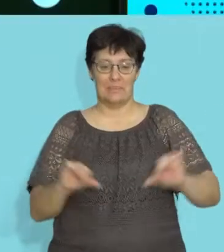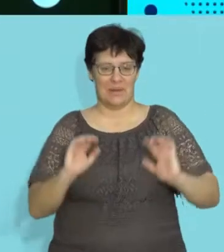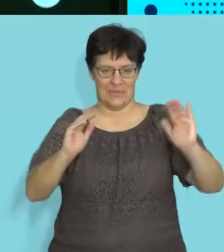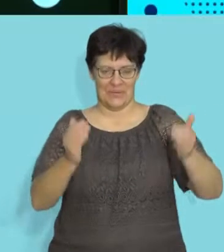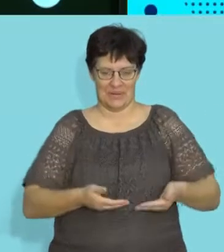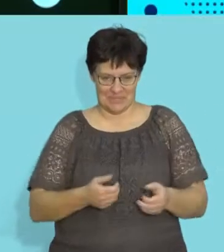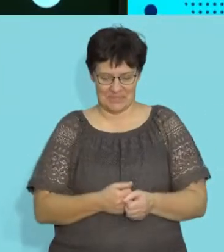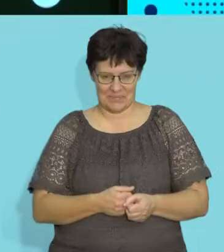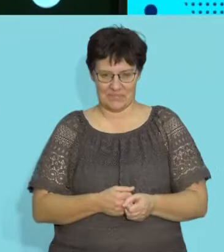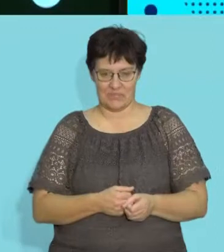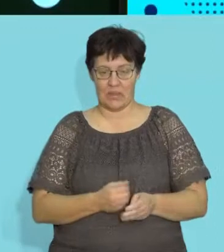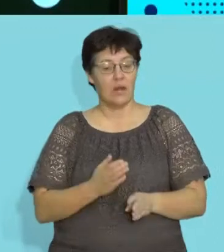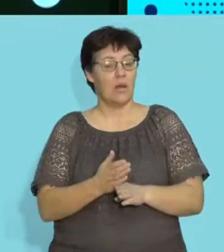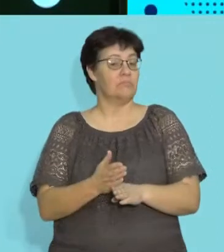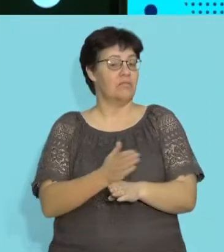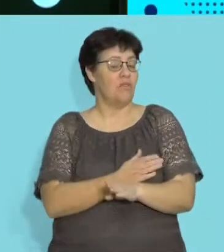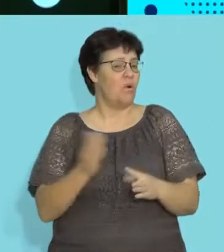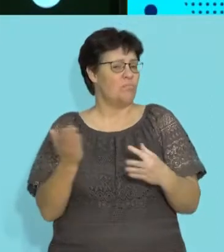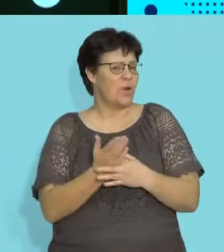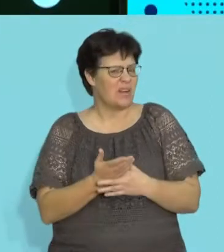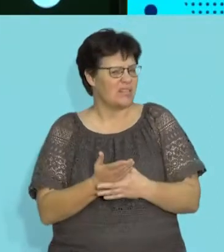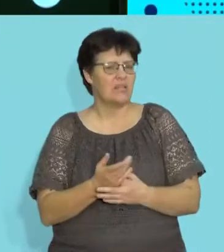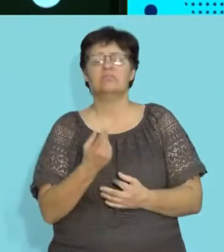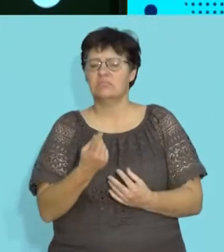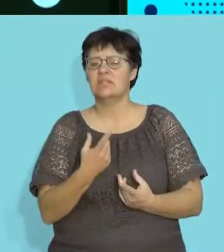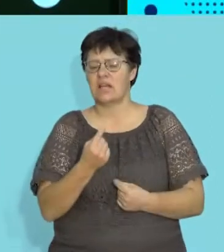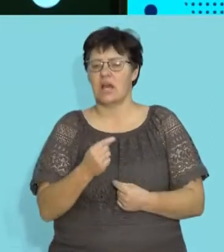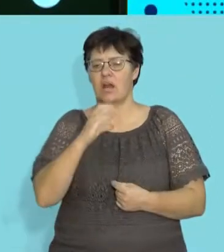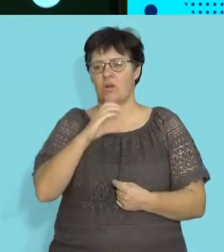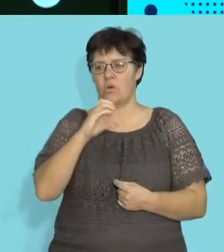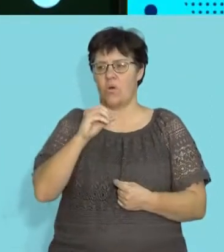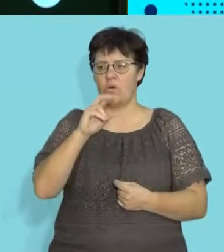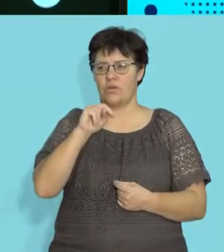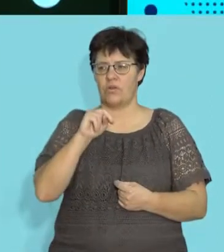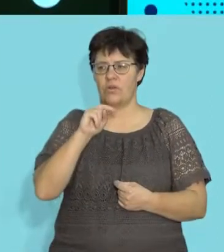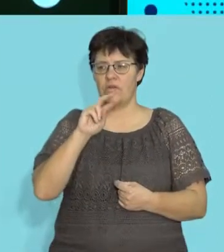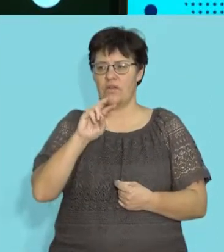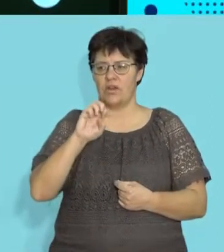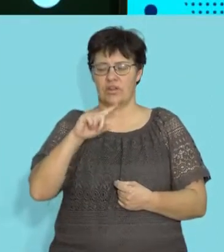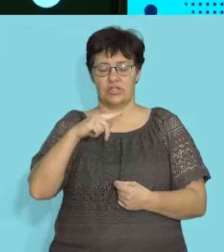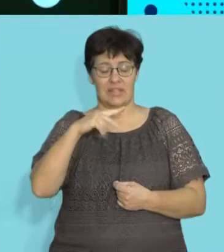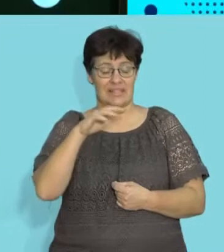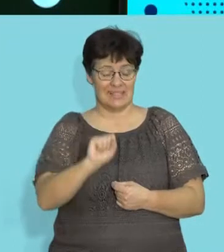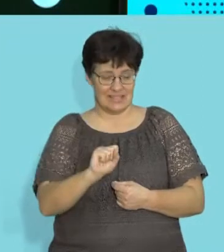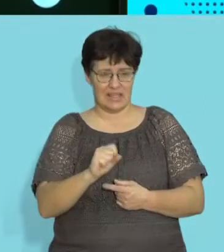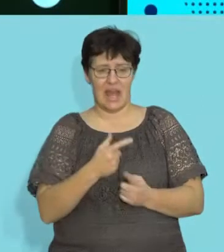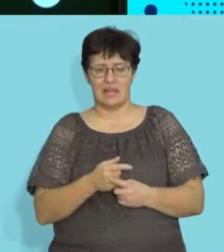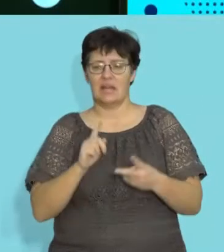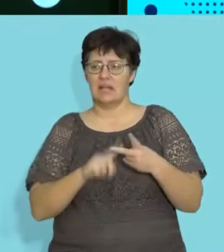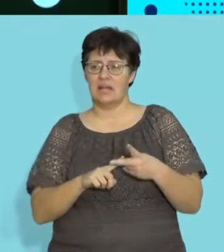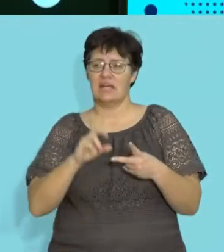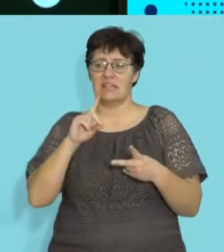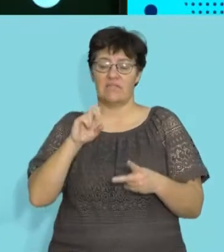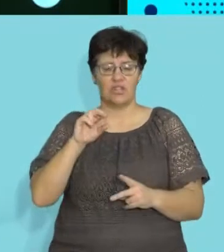Welcome back, everyone. Before the break, I defined what a convergent series is and what a divergent series